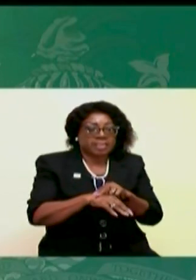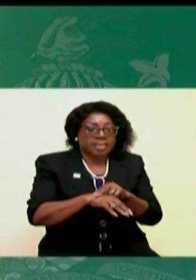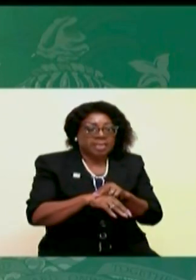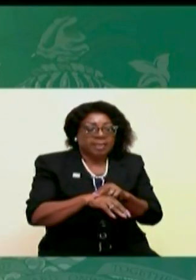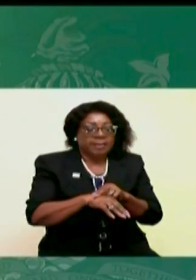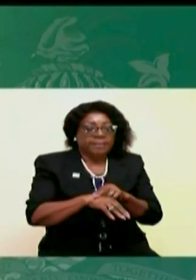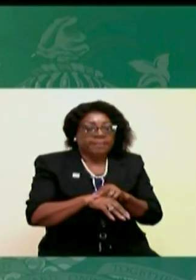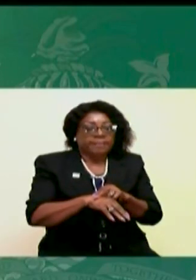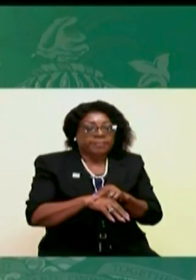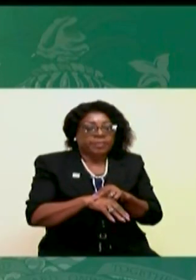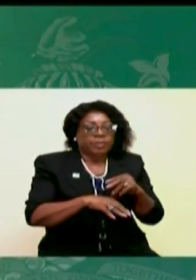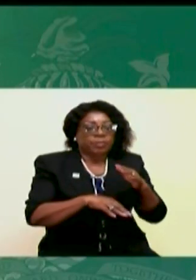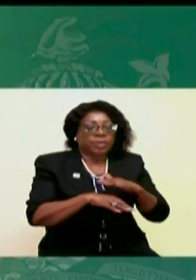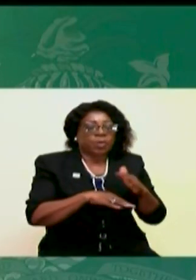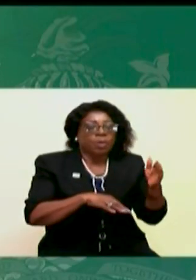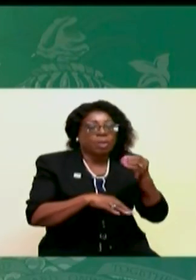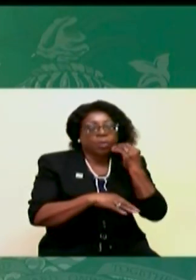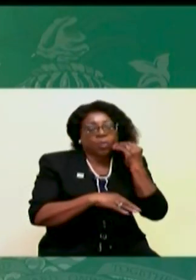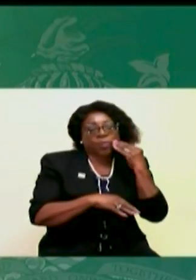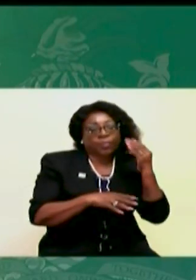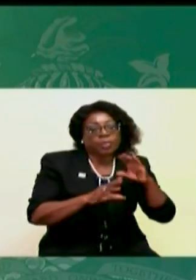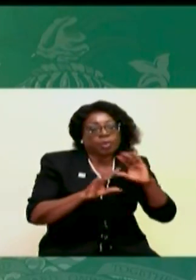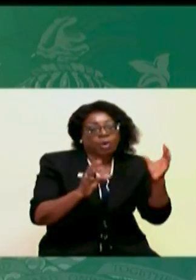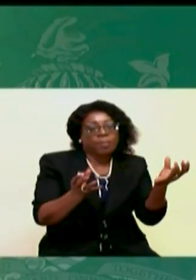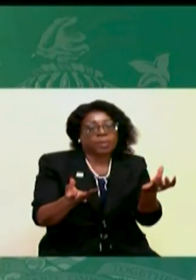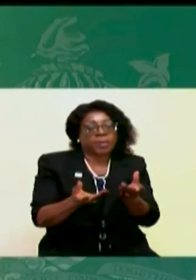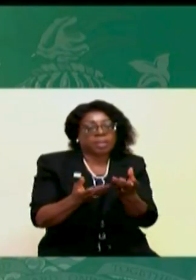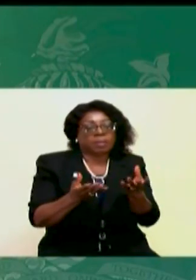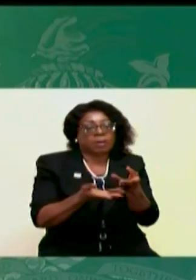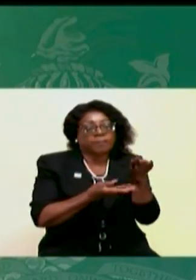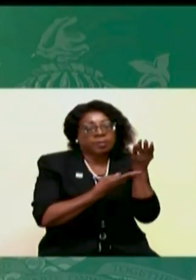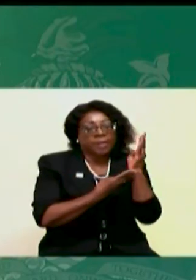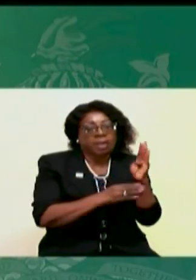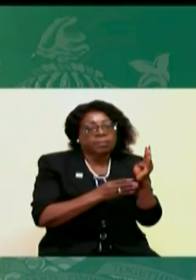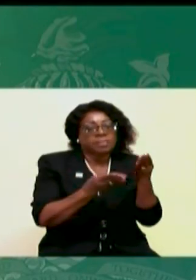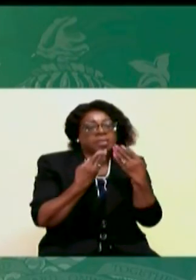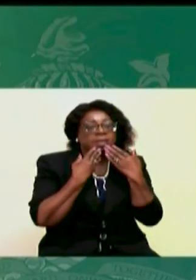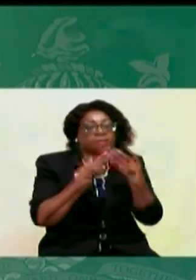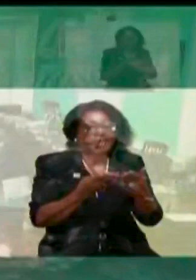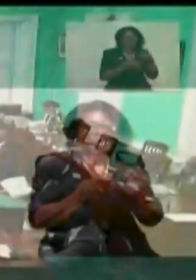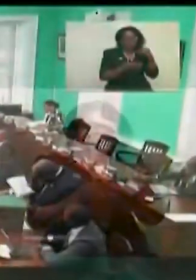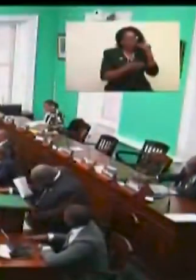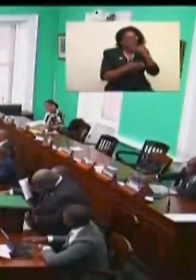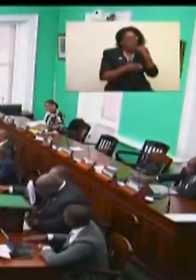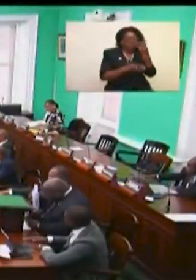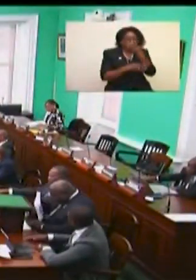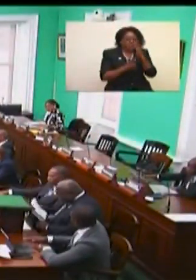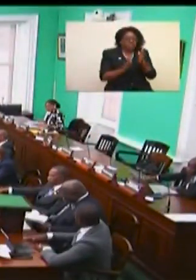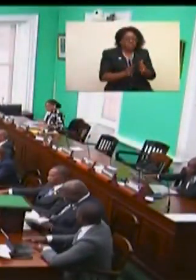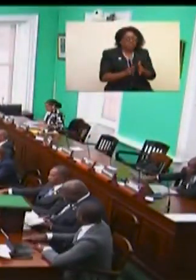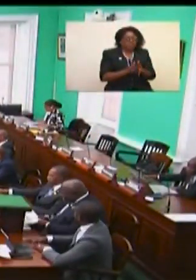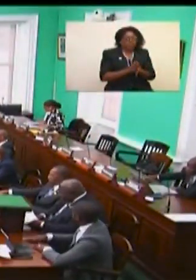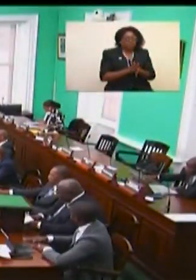ours we call home, the Commonwealth of the Bahamas. Thank you, Madam Speaker.